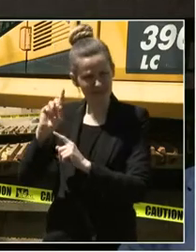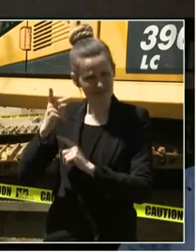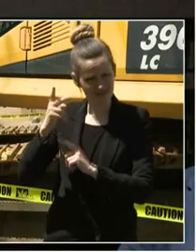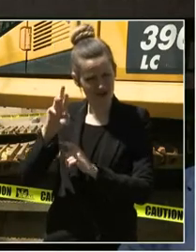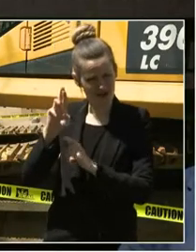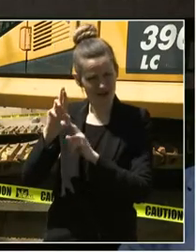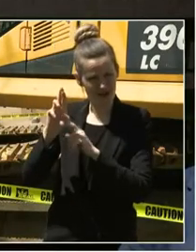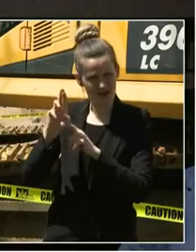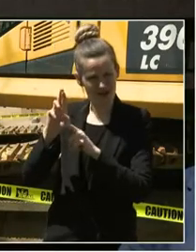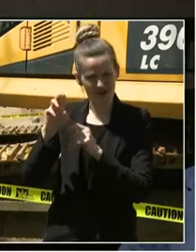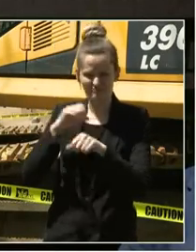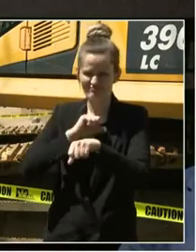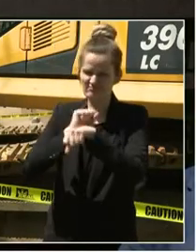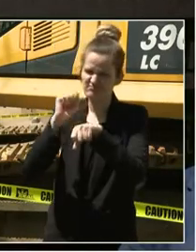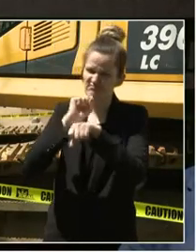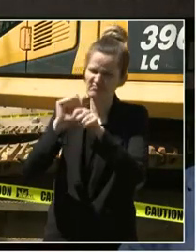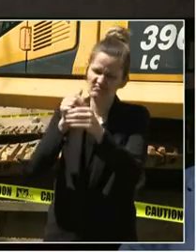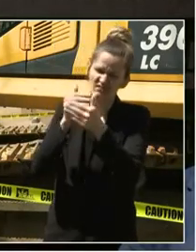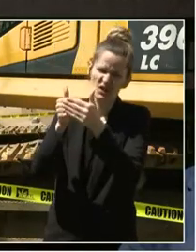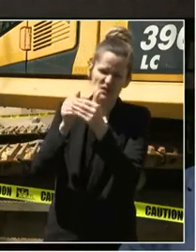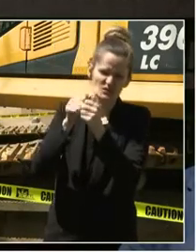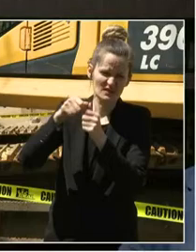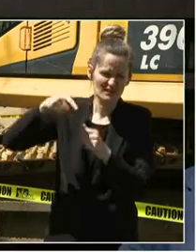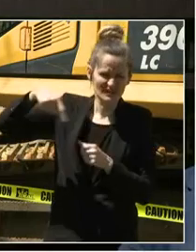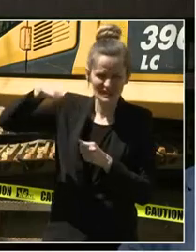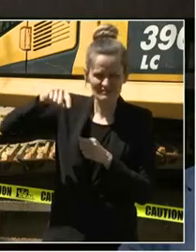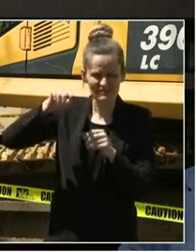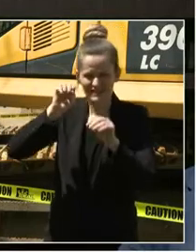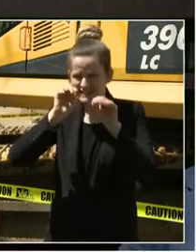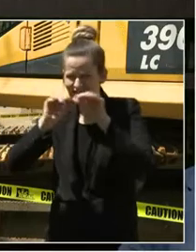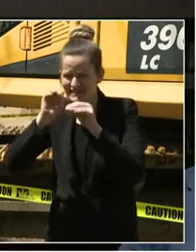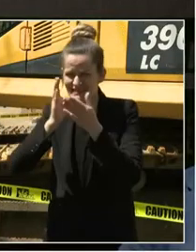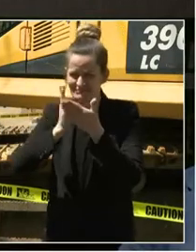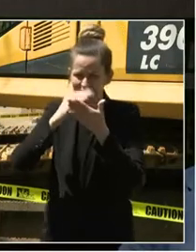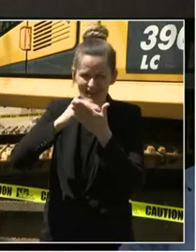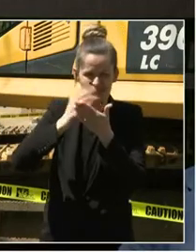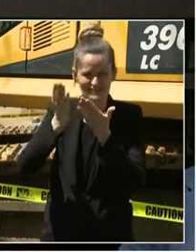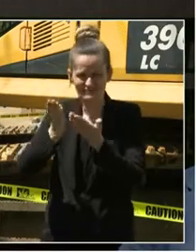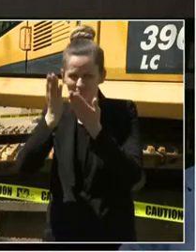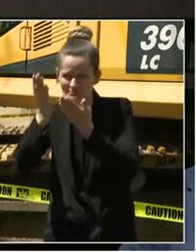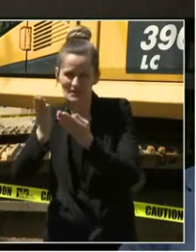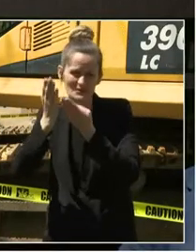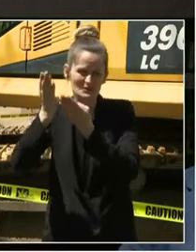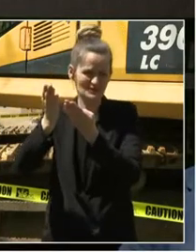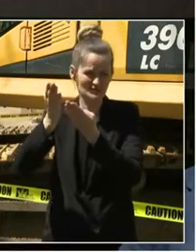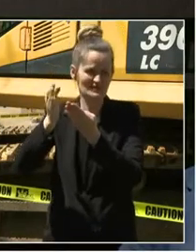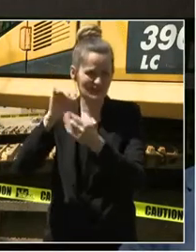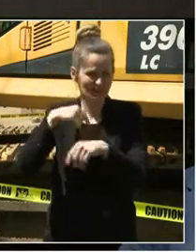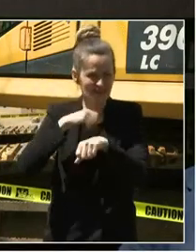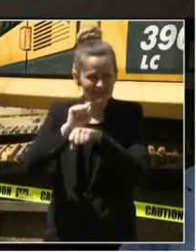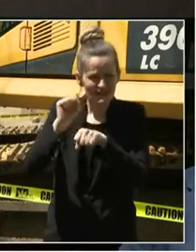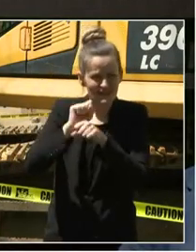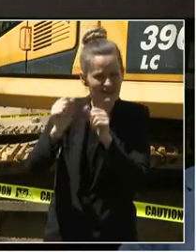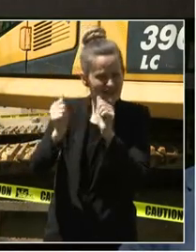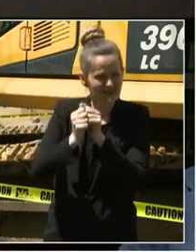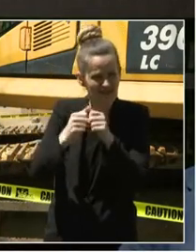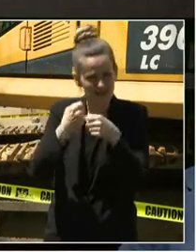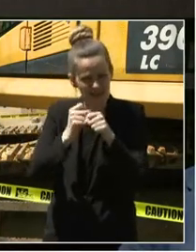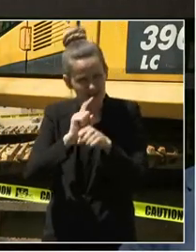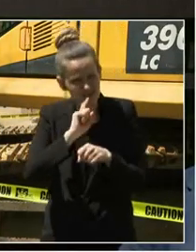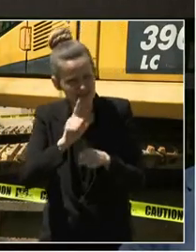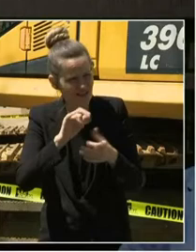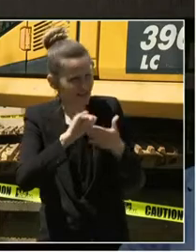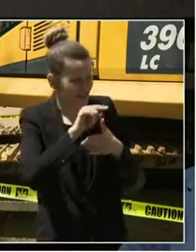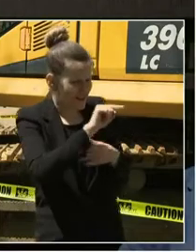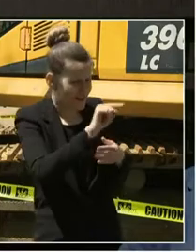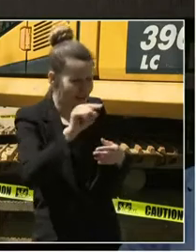worked with this budget that we have before us, Mayor, at this stage, to be able to try to create some additional opportunities